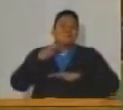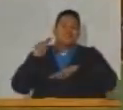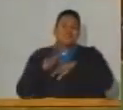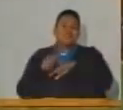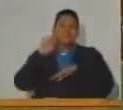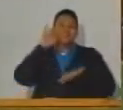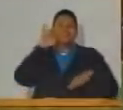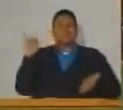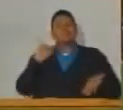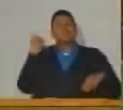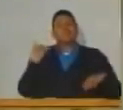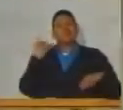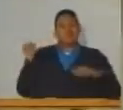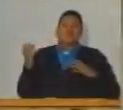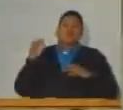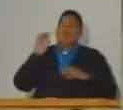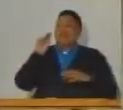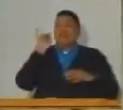National Insurance Scheme.